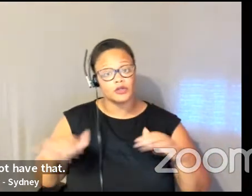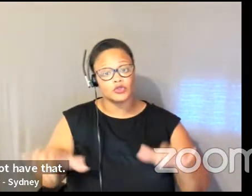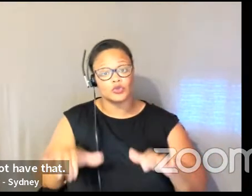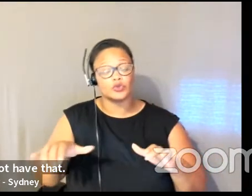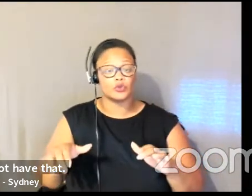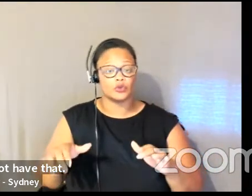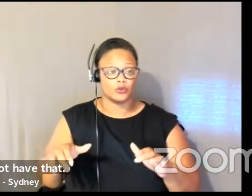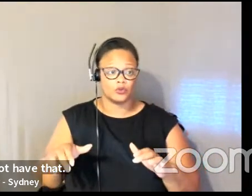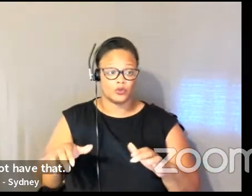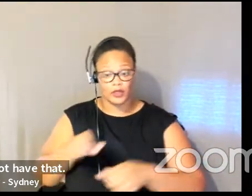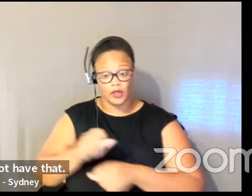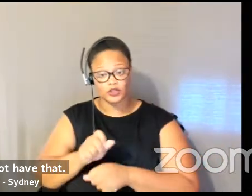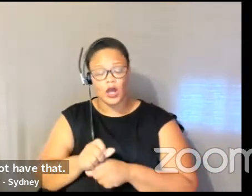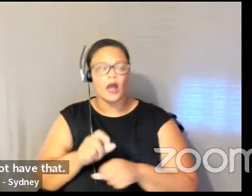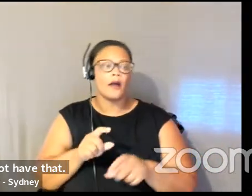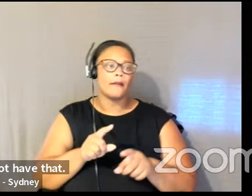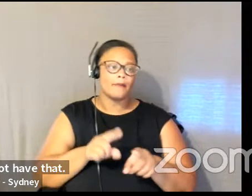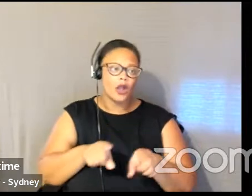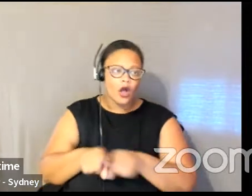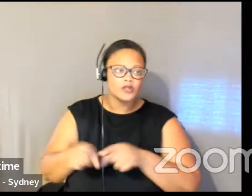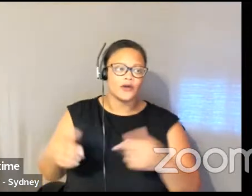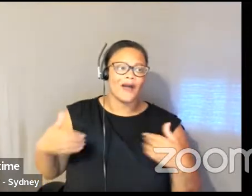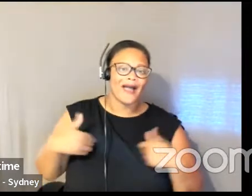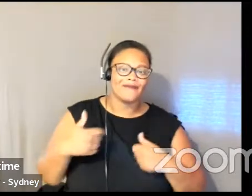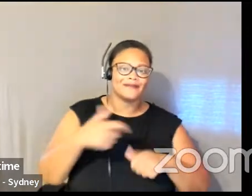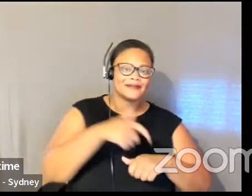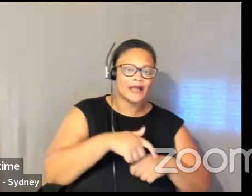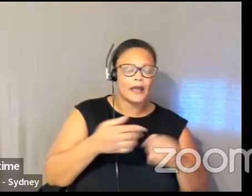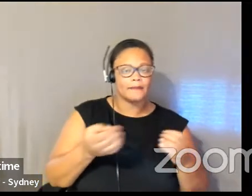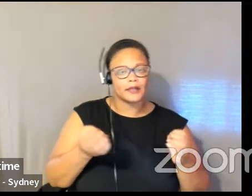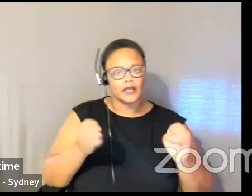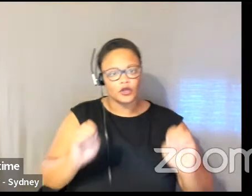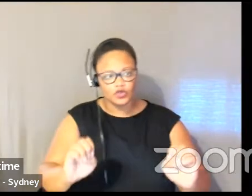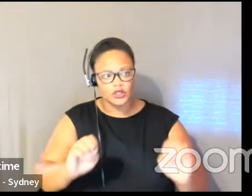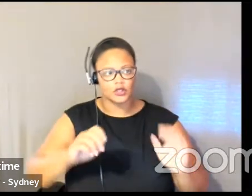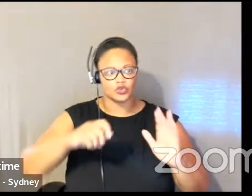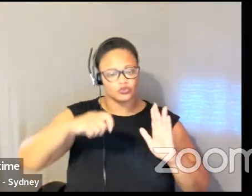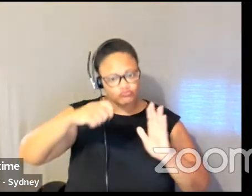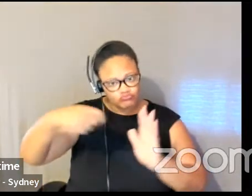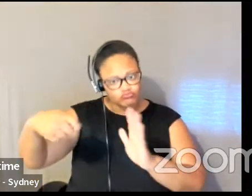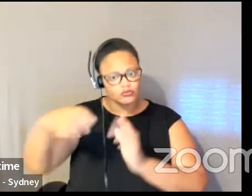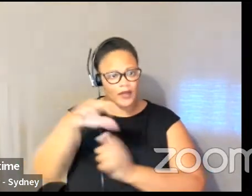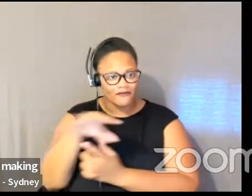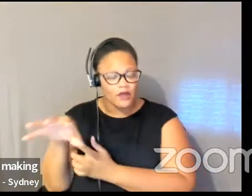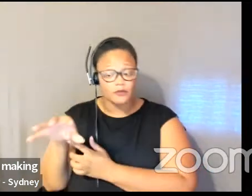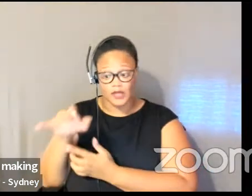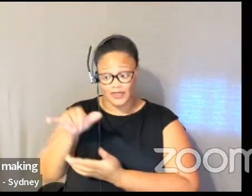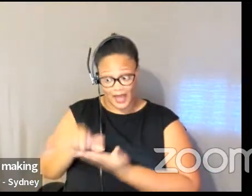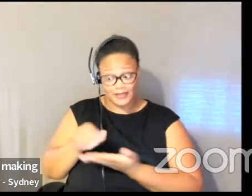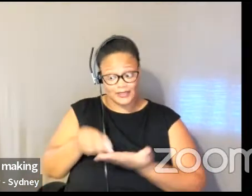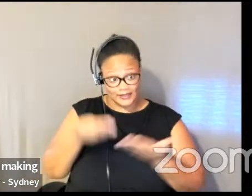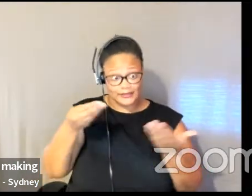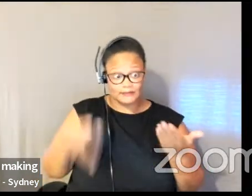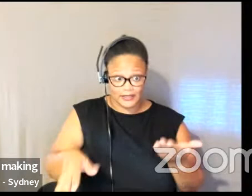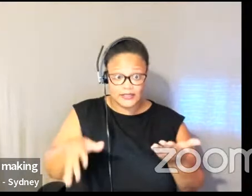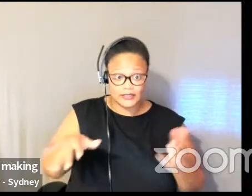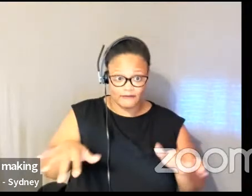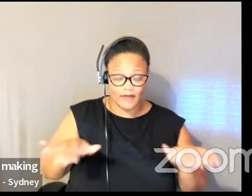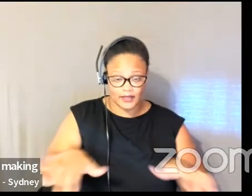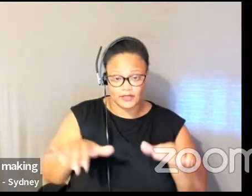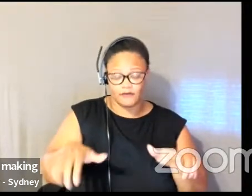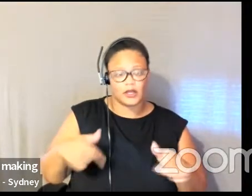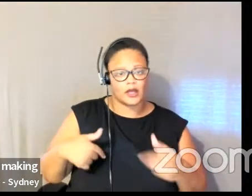but also the time and the energy to put towards filmmaking is an expensive activity. And I'm well aware,